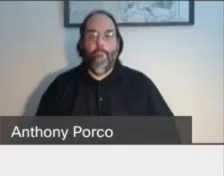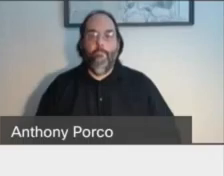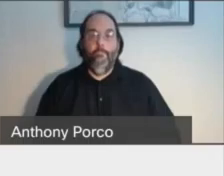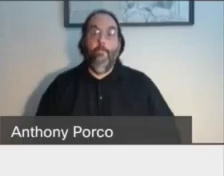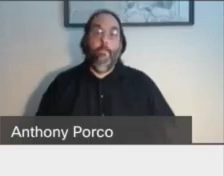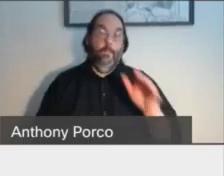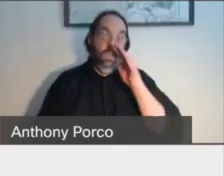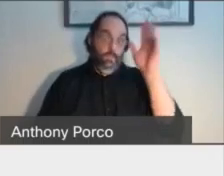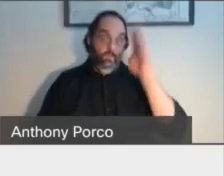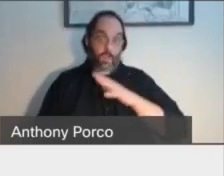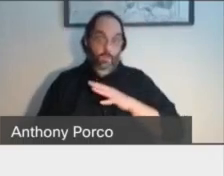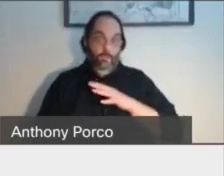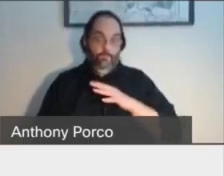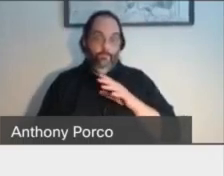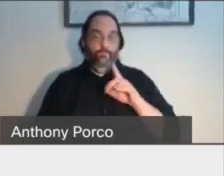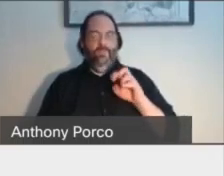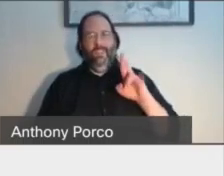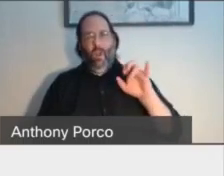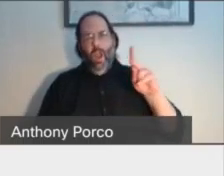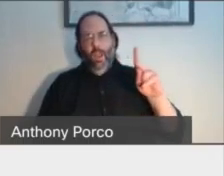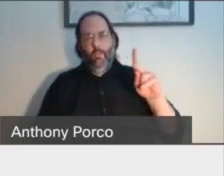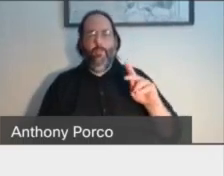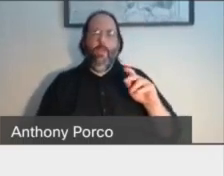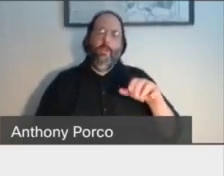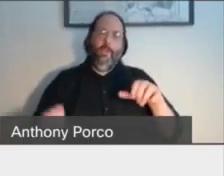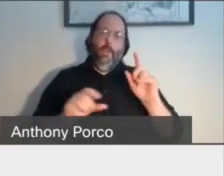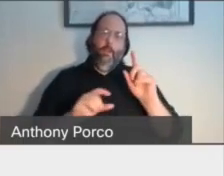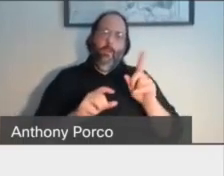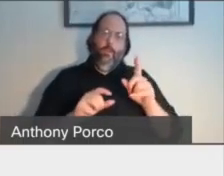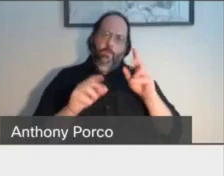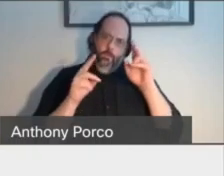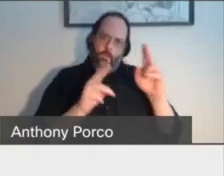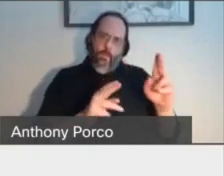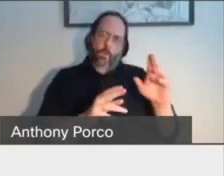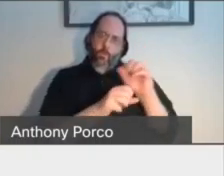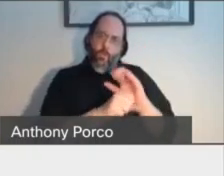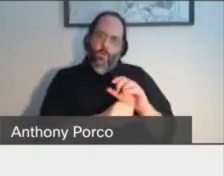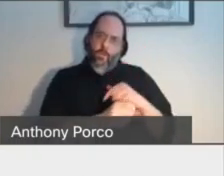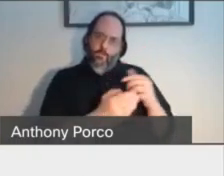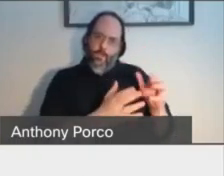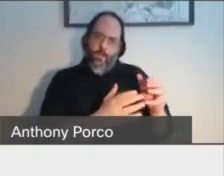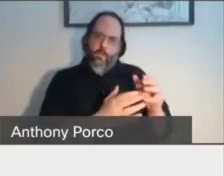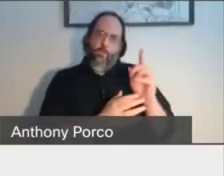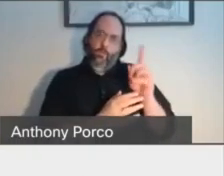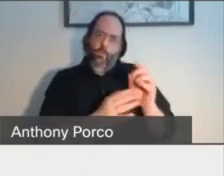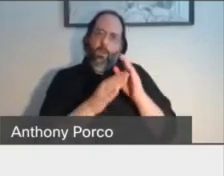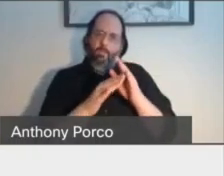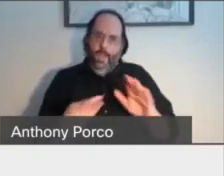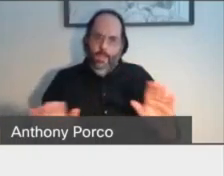Ladies and gentlemen, we'd like to take this moment to commemorate colleagues we've lost with a moment of